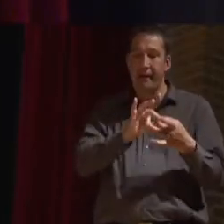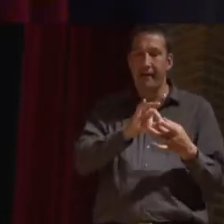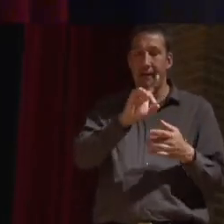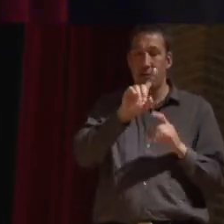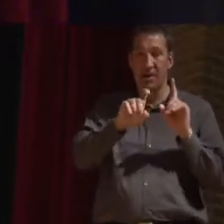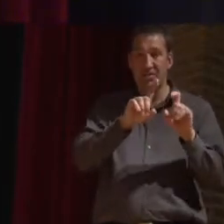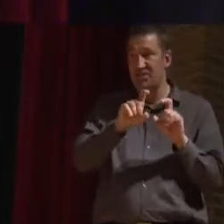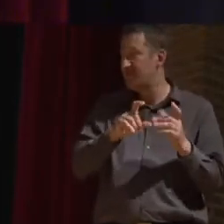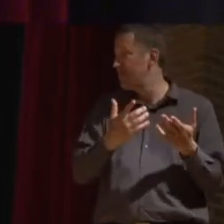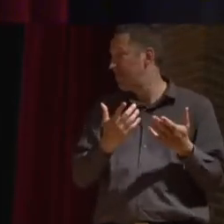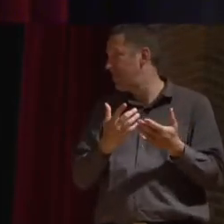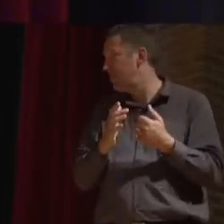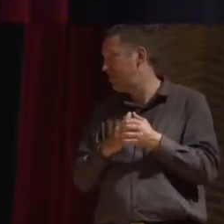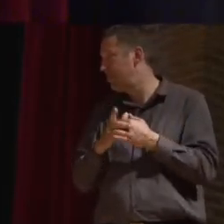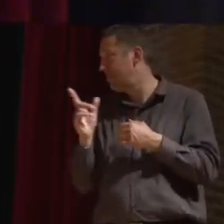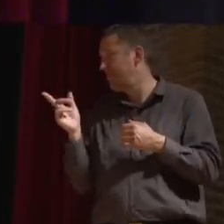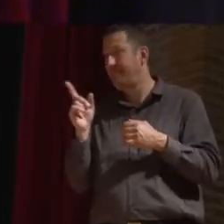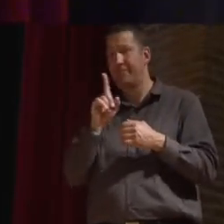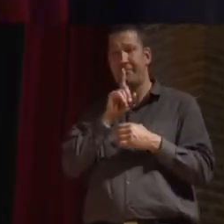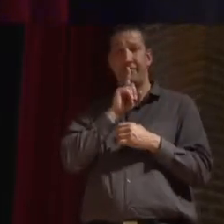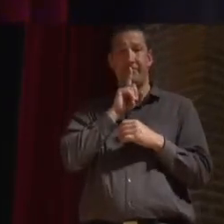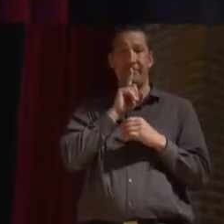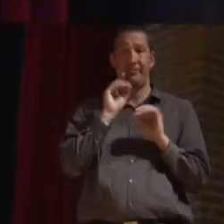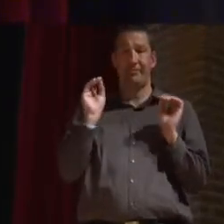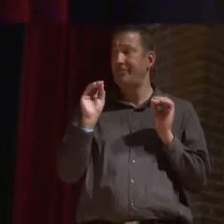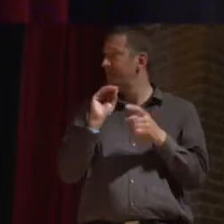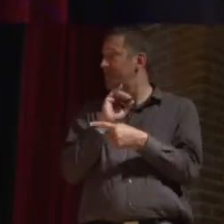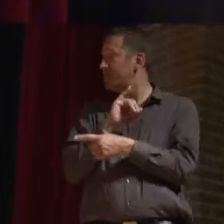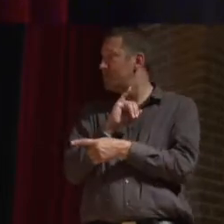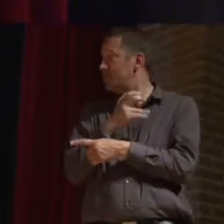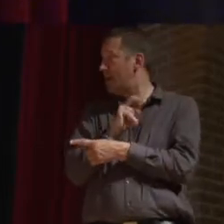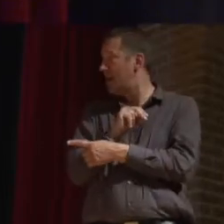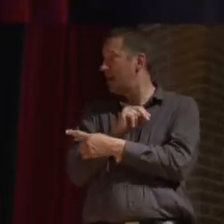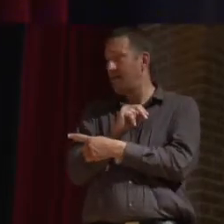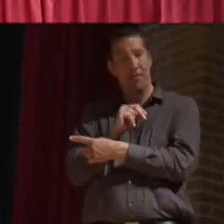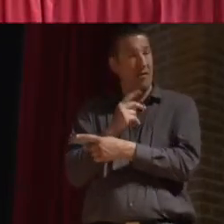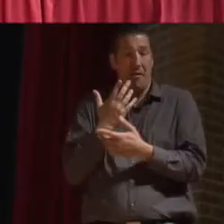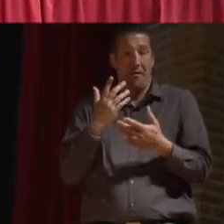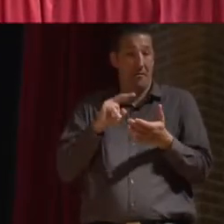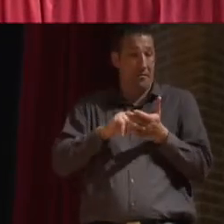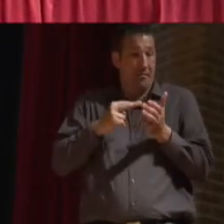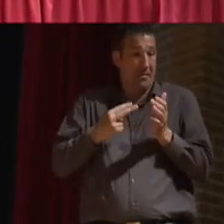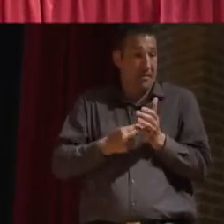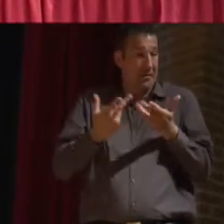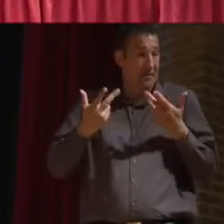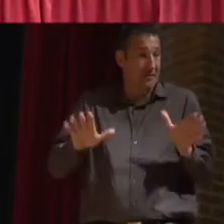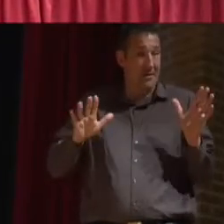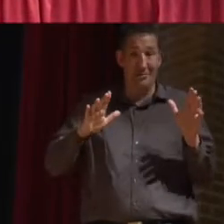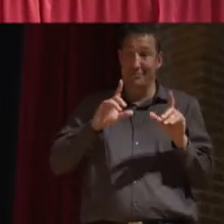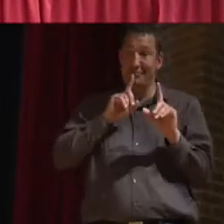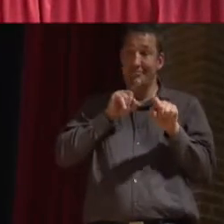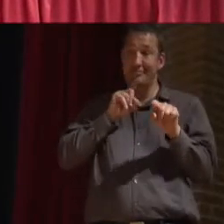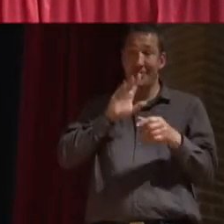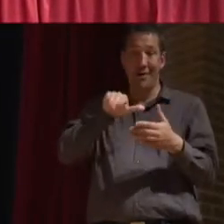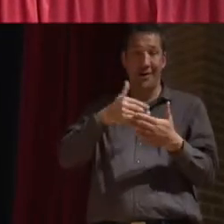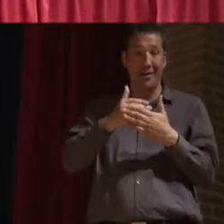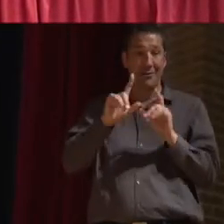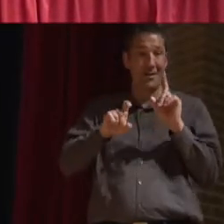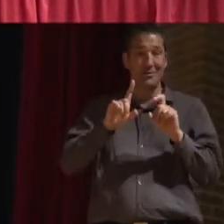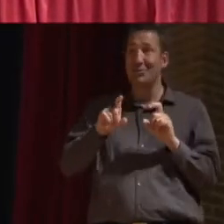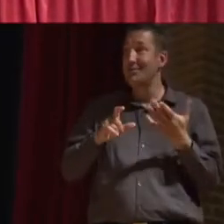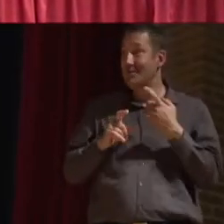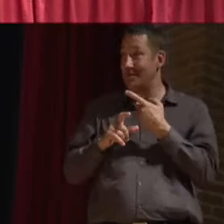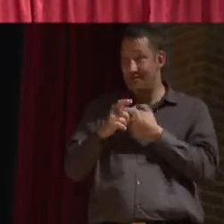Okay, you guys all learned how to do school really well. John, yes? I guess we covered it all. Okay. Anything left in our chat room, Mr.